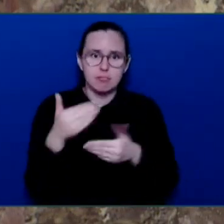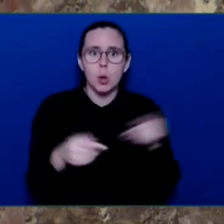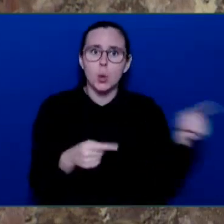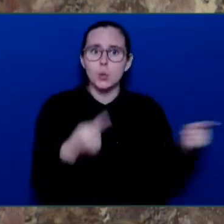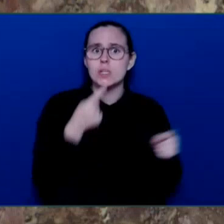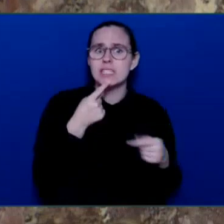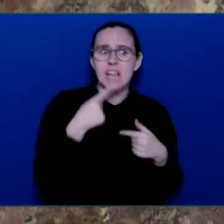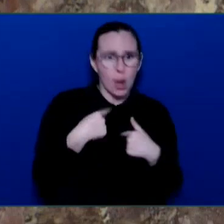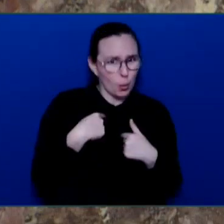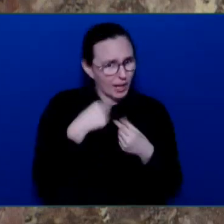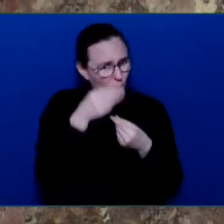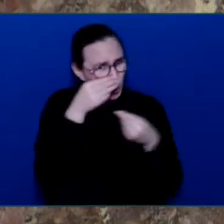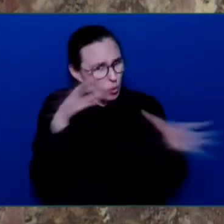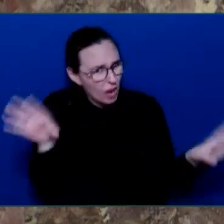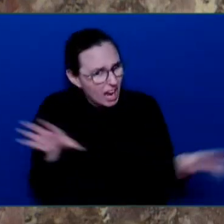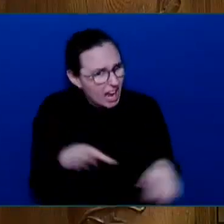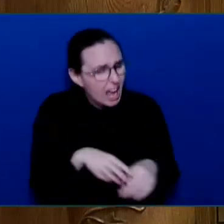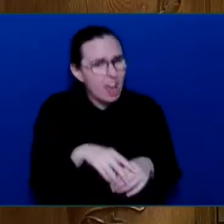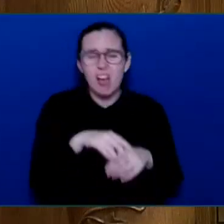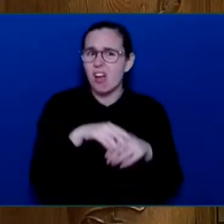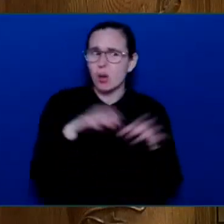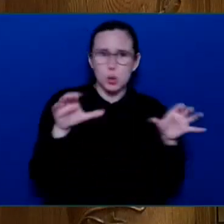that.